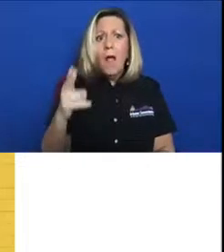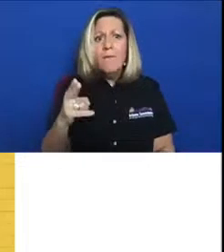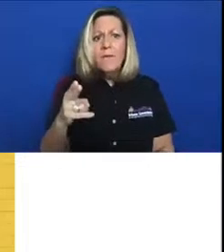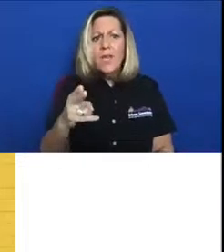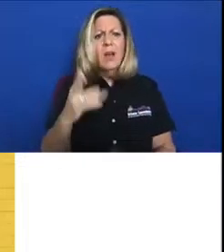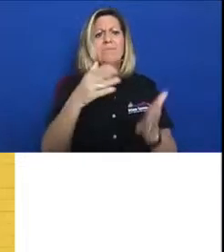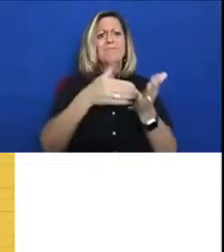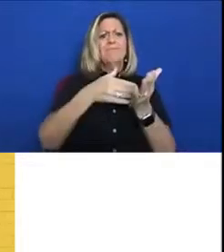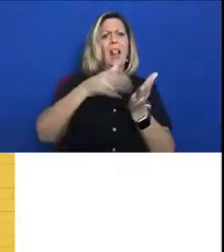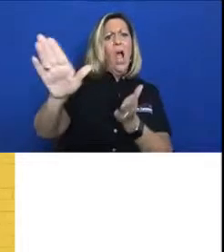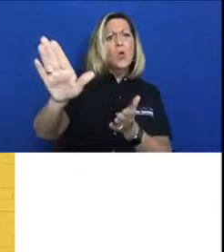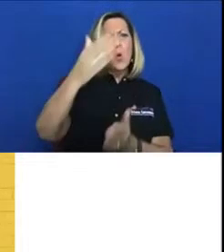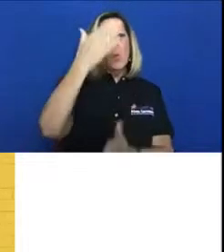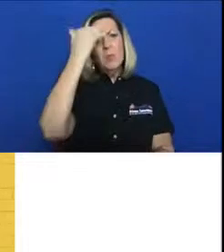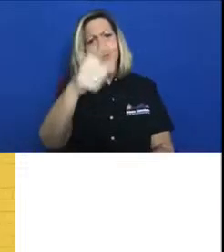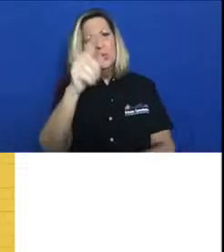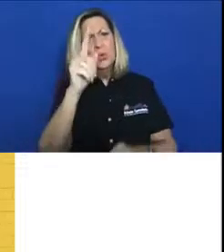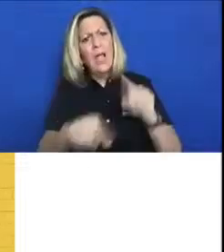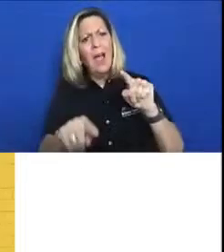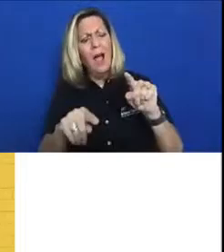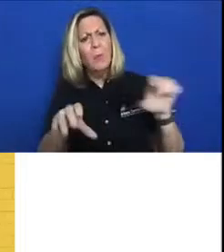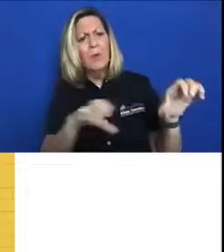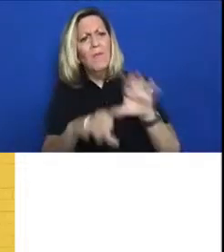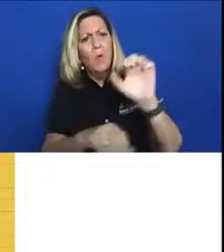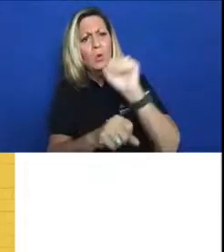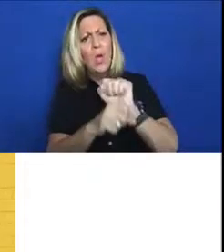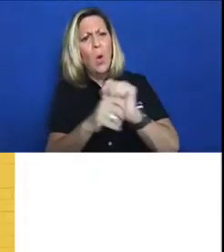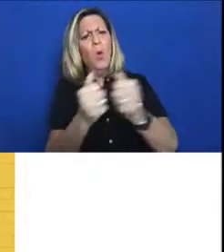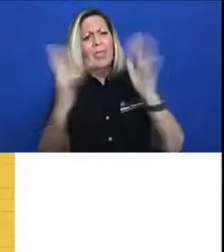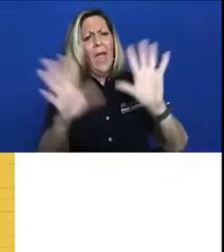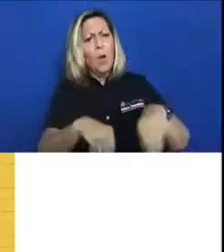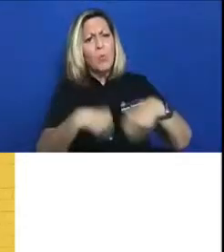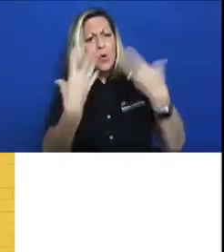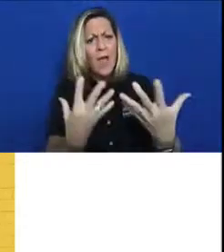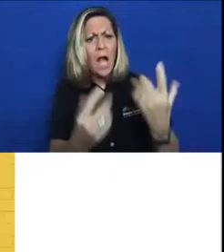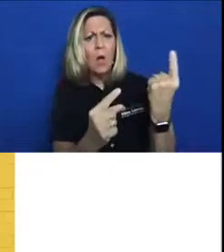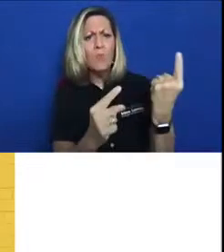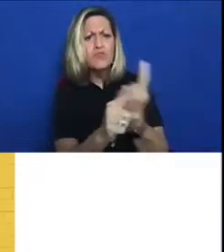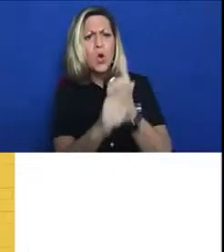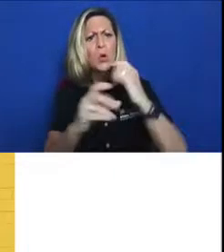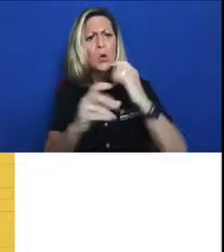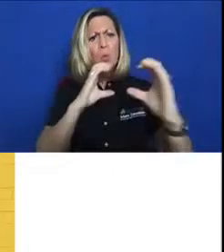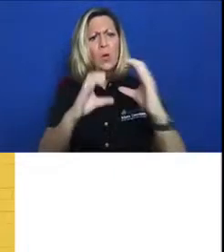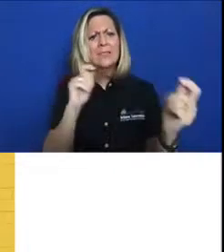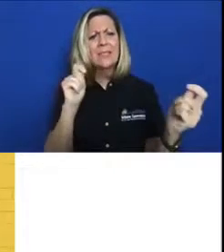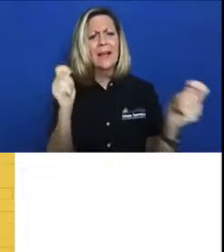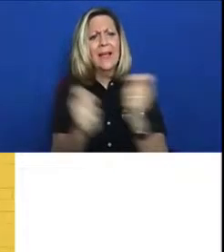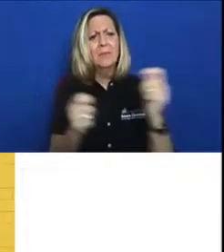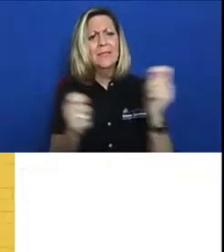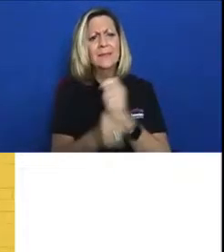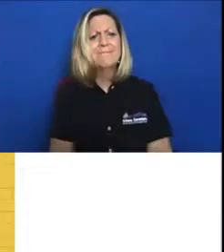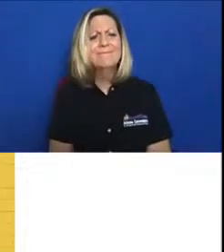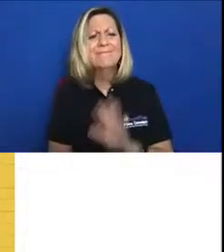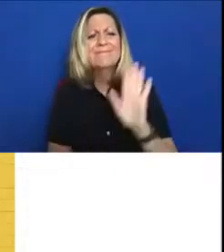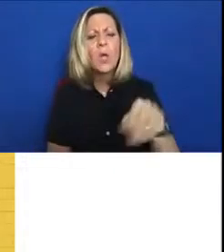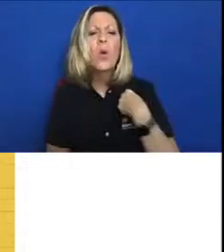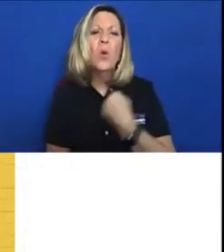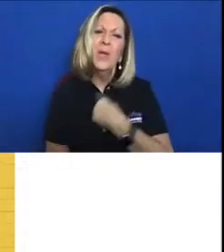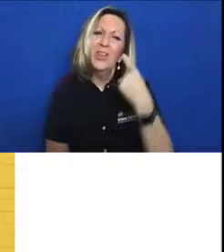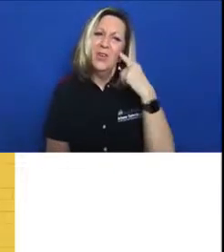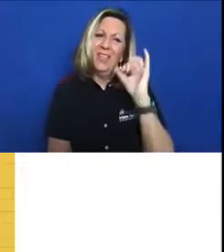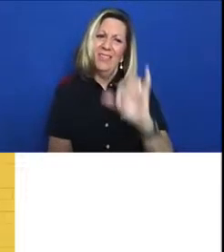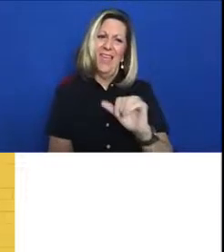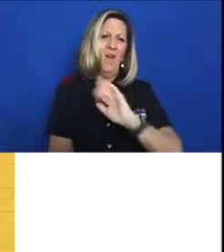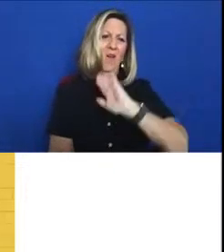hearing. Or once the employers find out that they're deaf or hard of hearing, they dismiss them. And